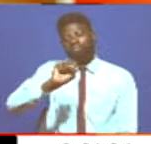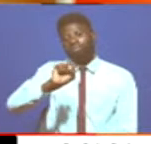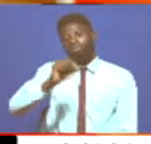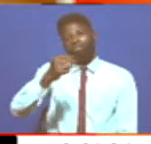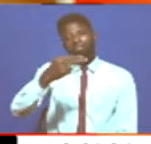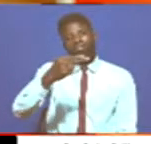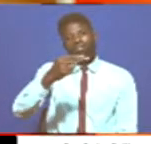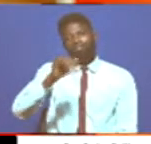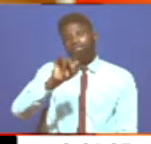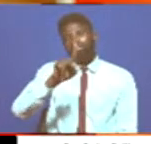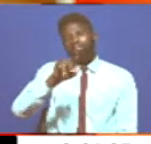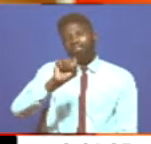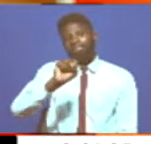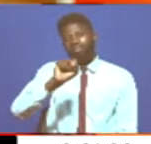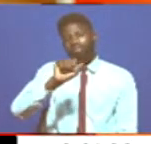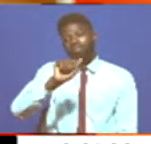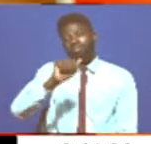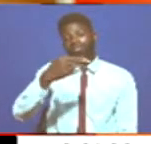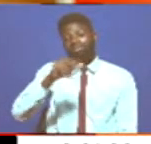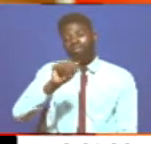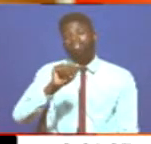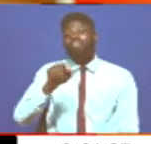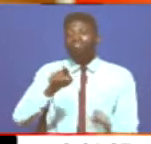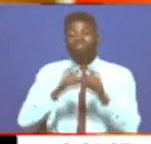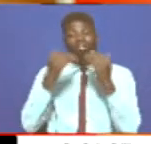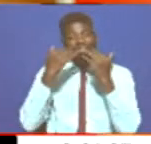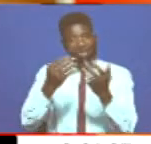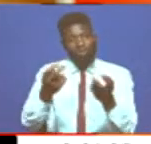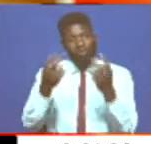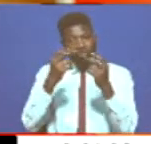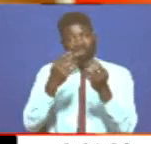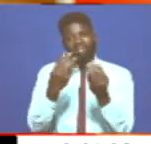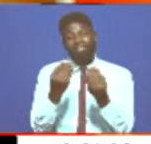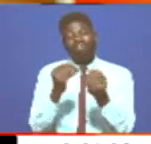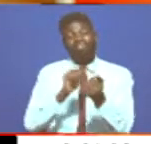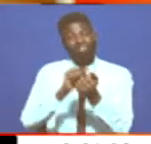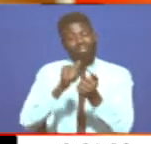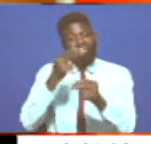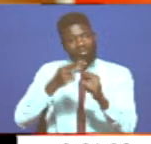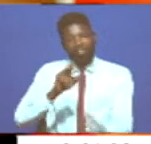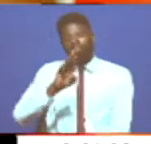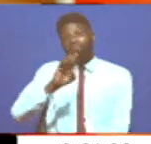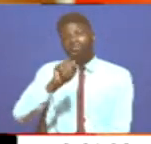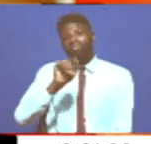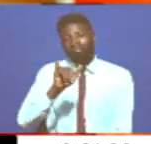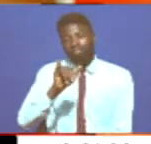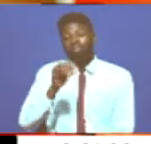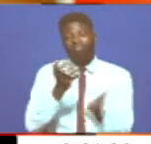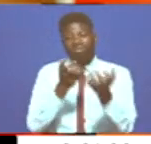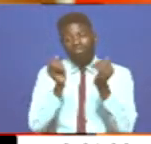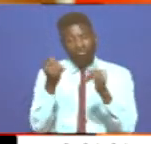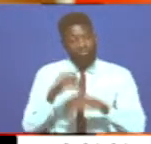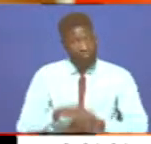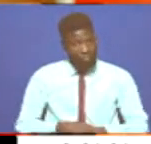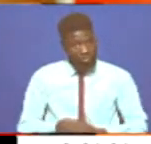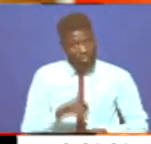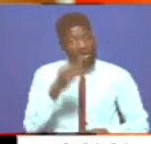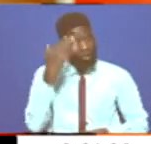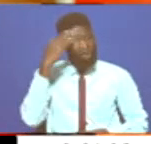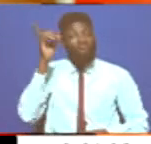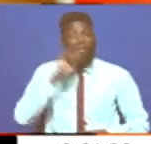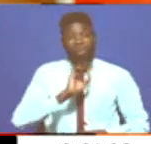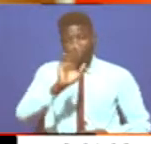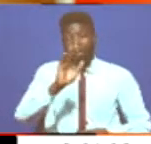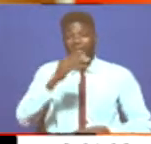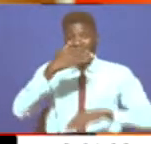us on Easy Friday here. As you've heard, my name is Betty Kiptum. Let's delve into the business. Do you have any idea if the building that you're living in is safe